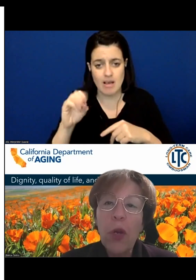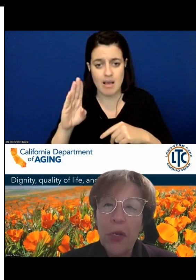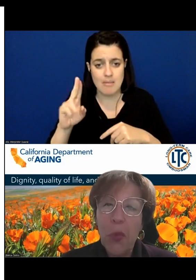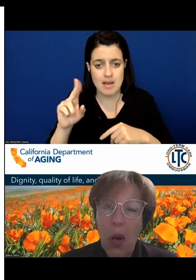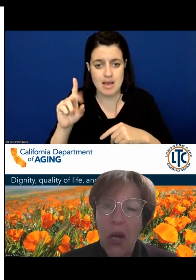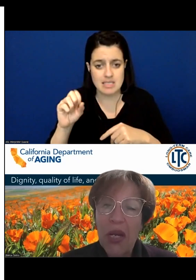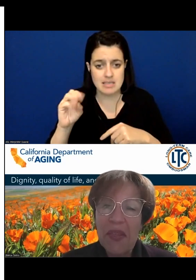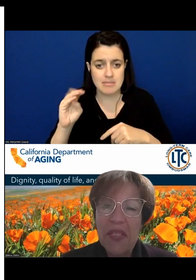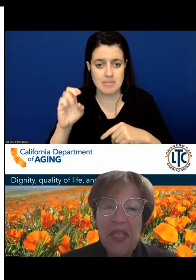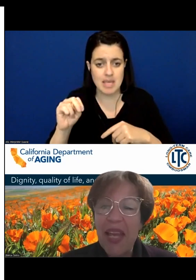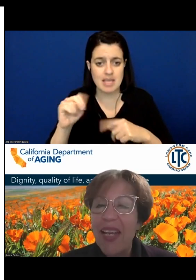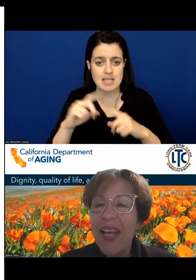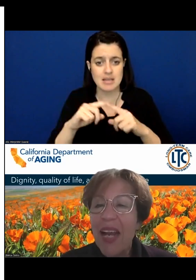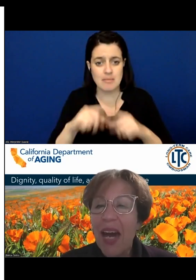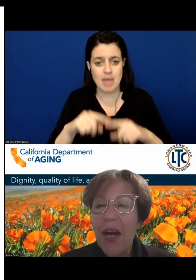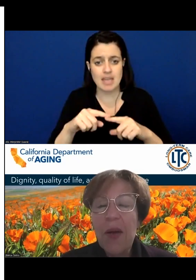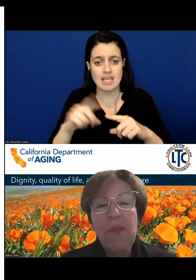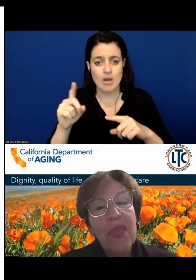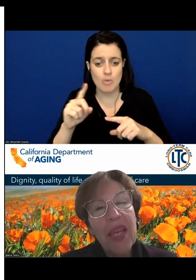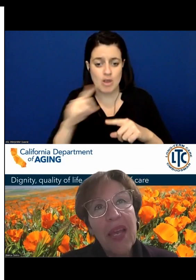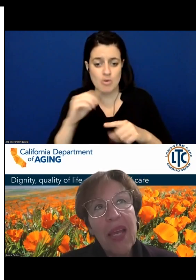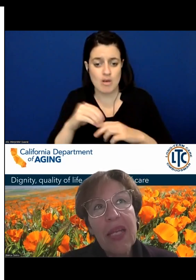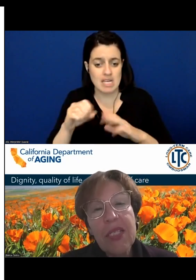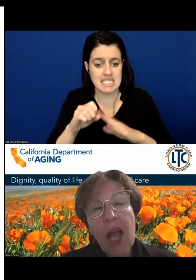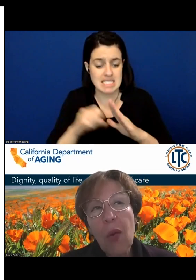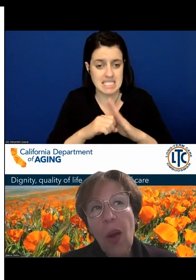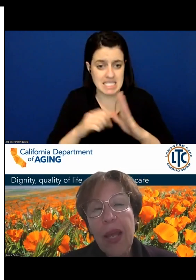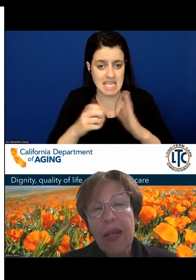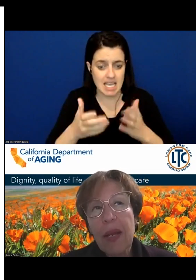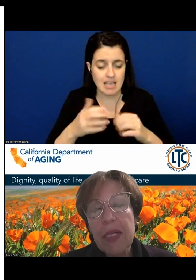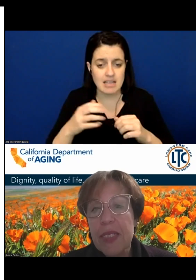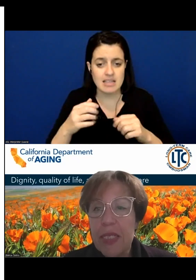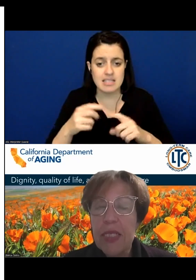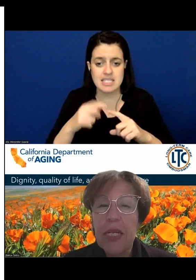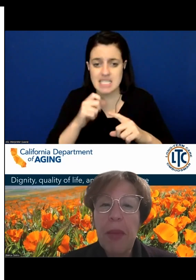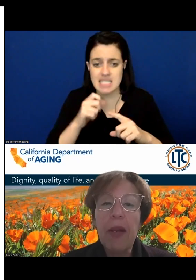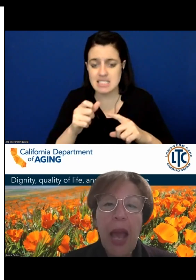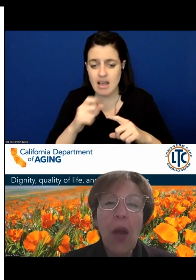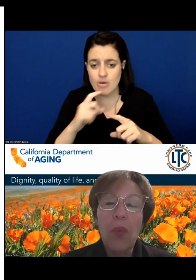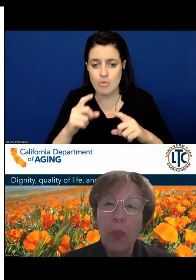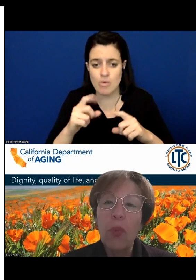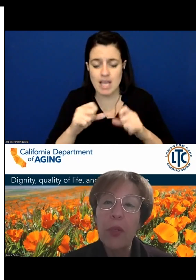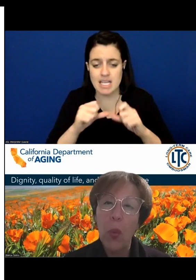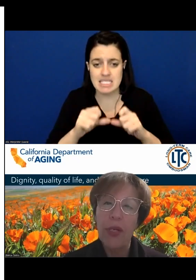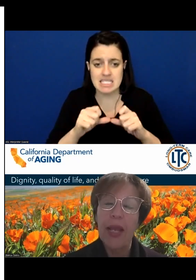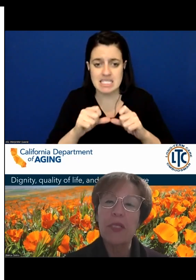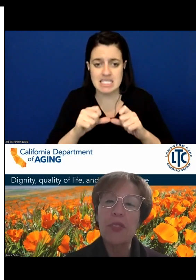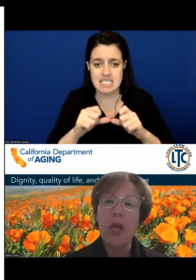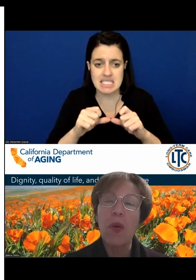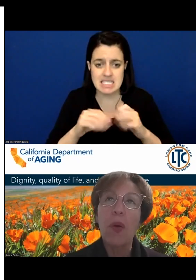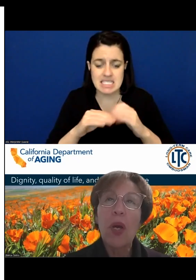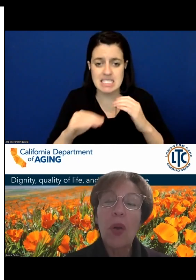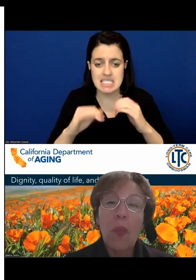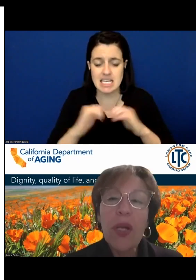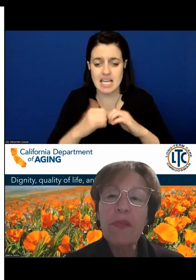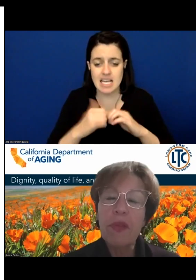depending on where you are in the state, it's not quite consistent about how we coordinate.